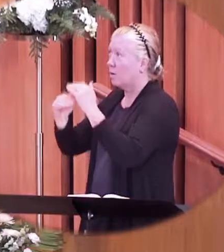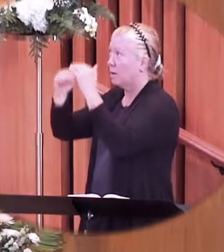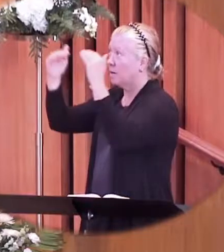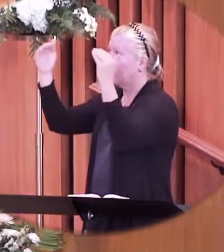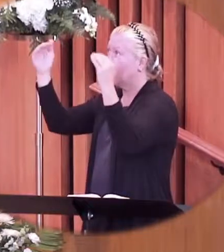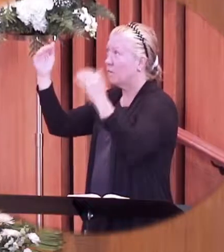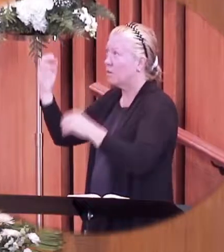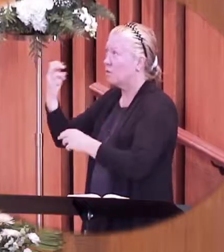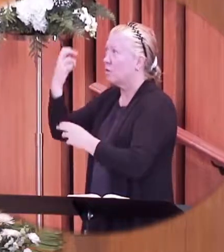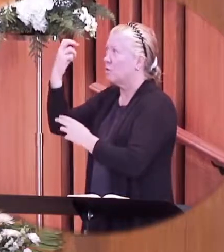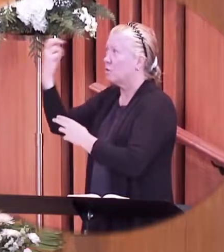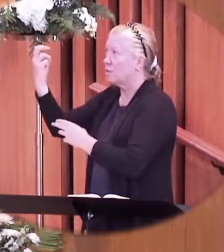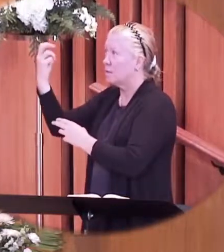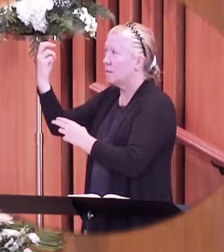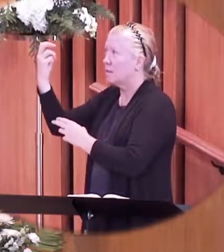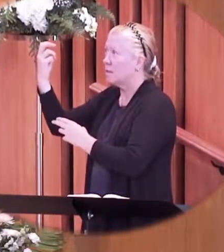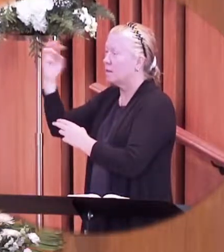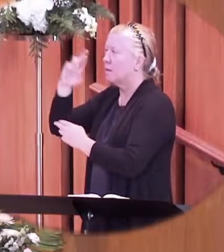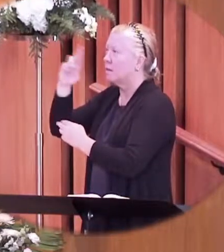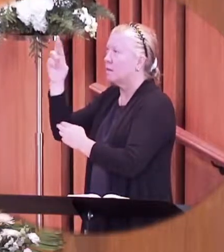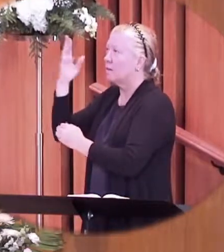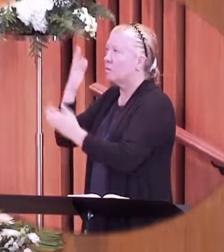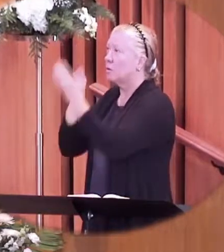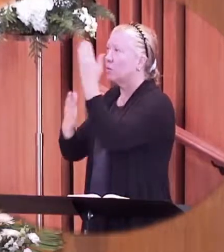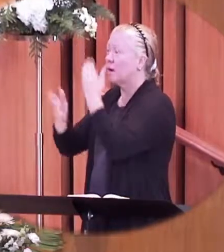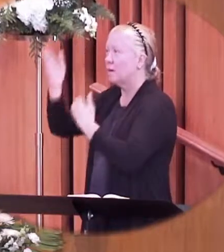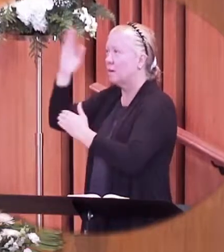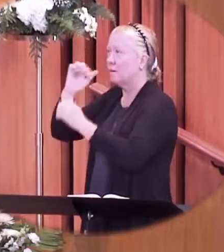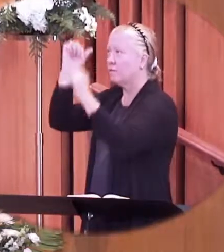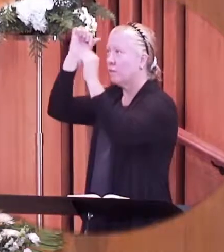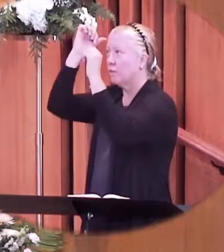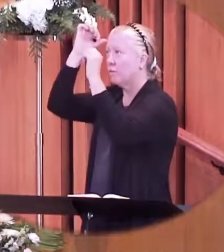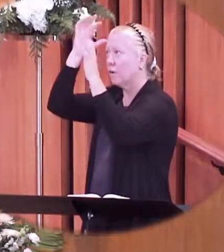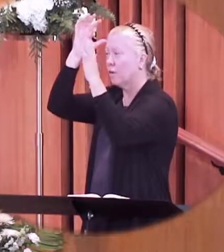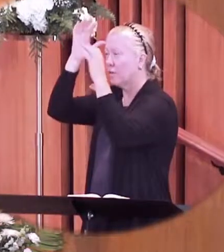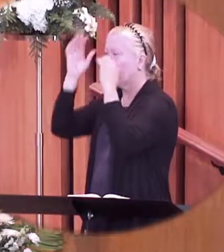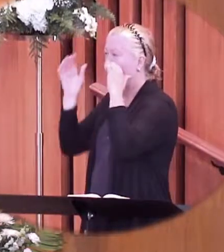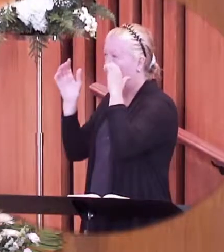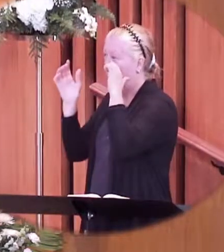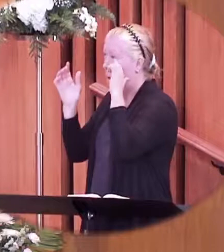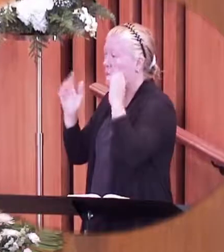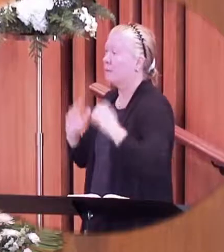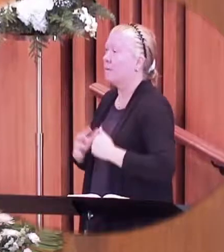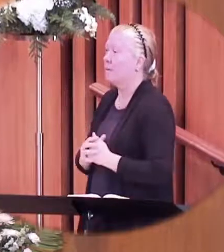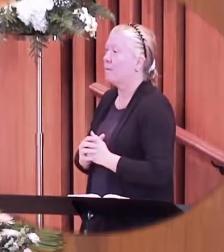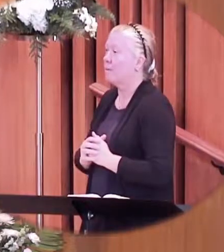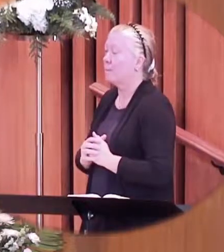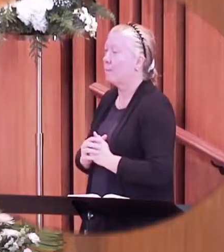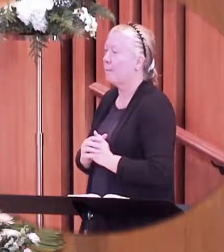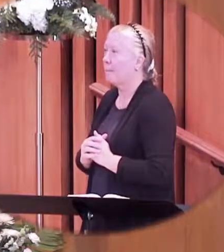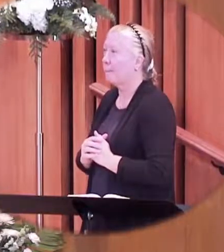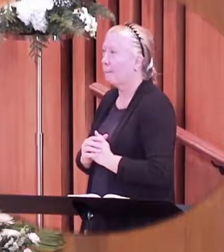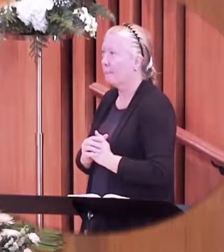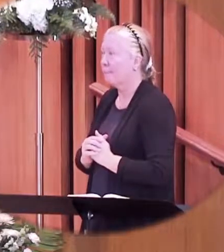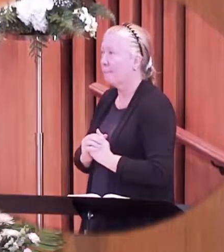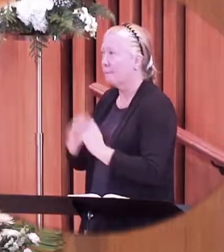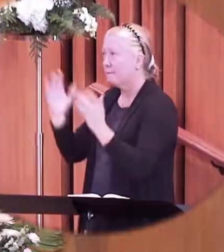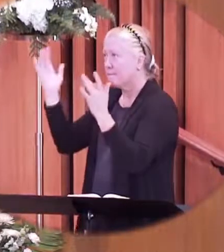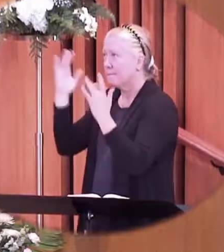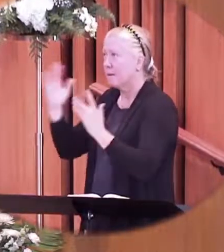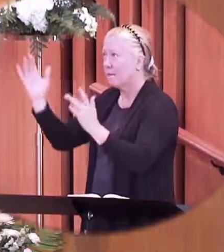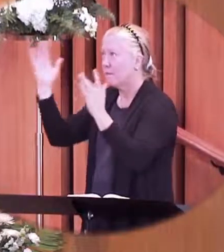Are seated at the right hand, the right hand of the